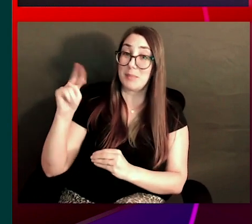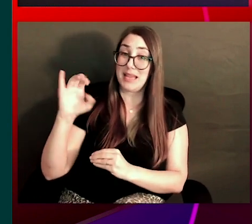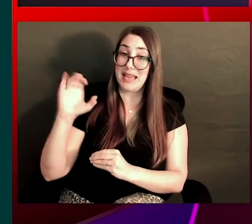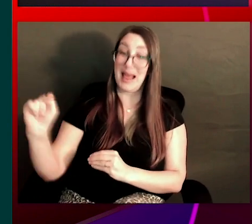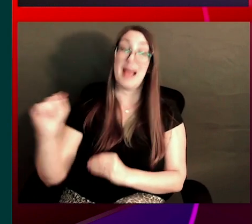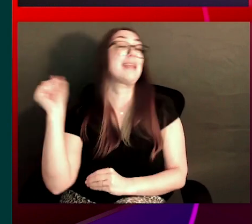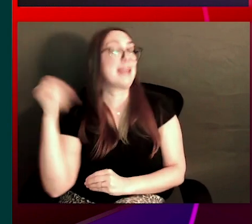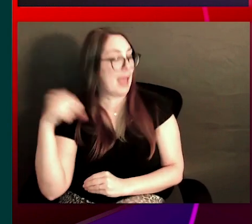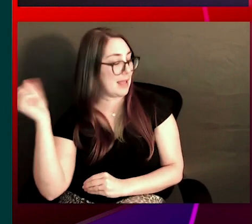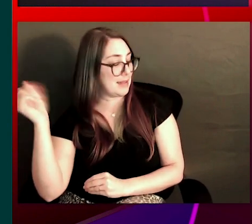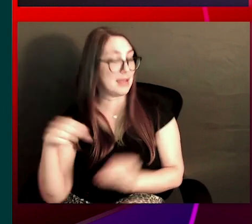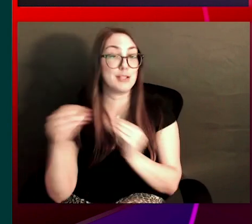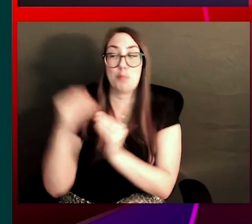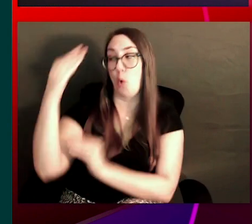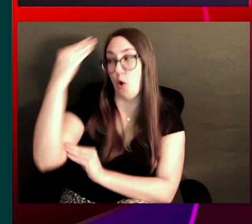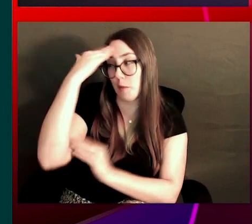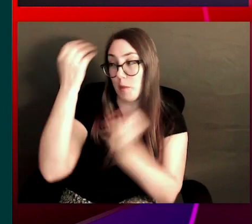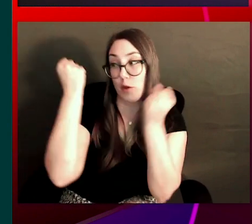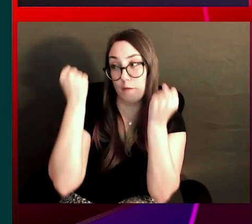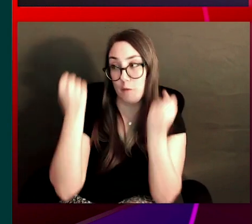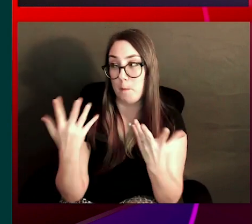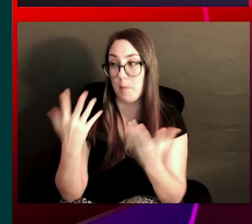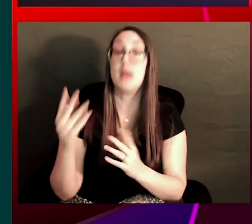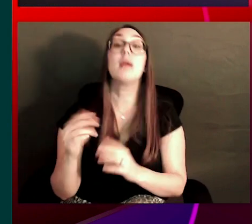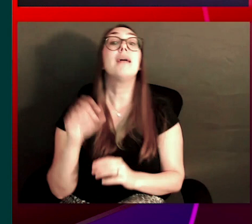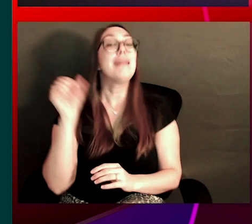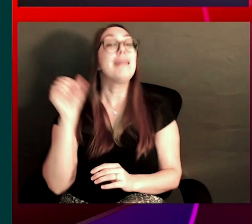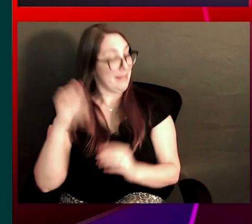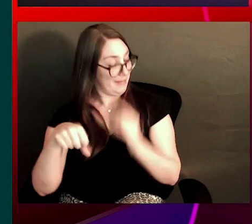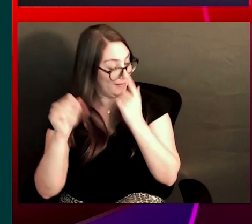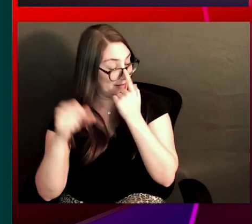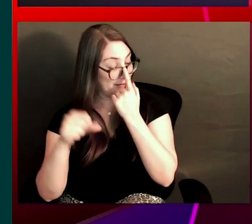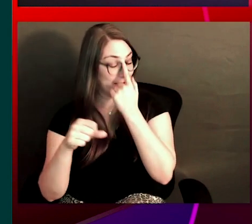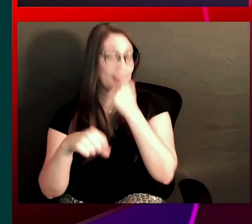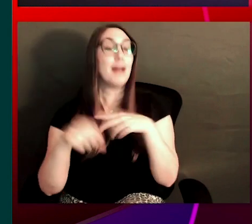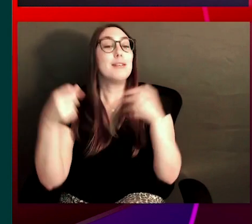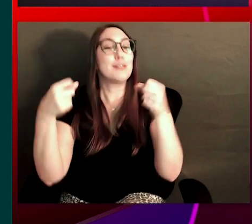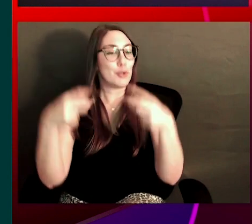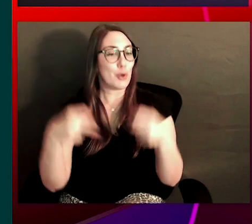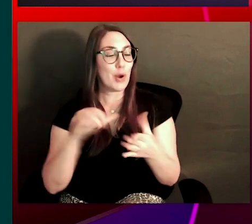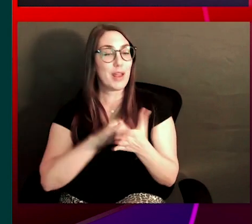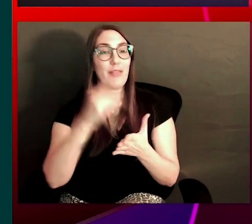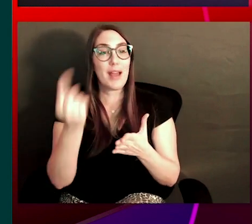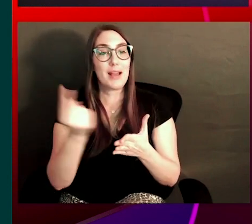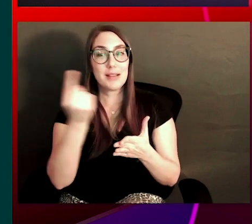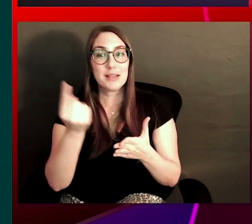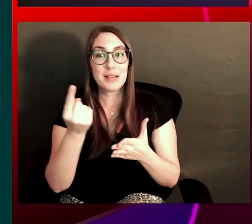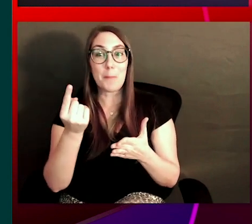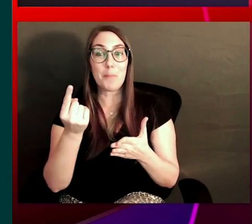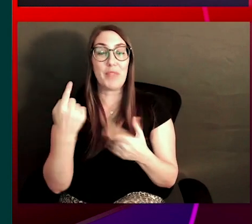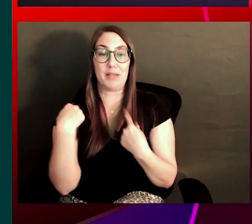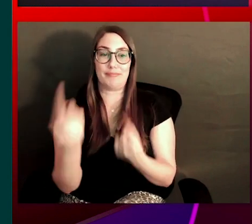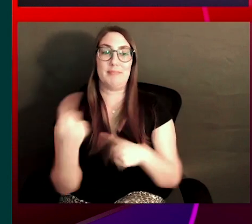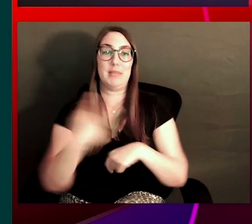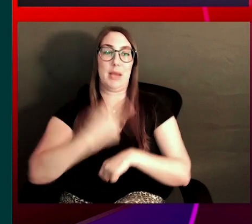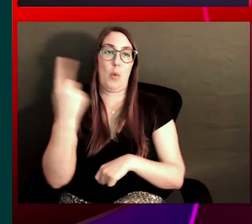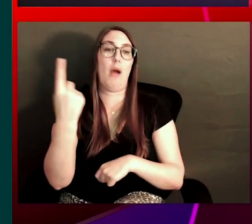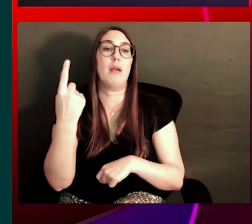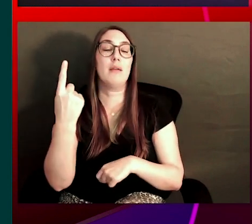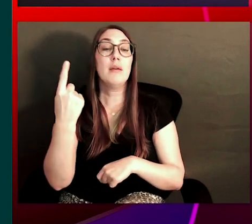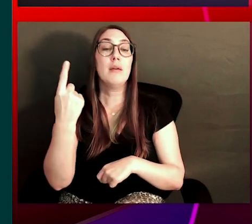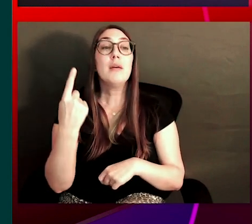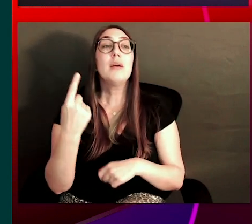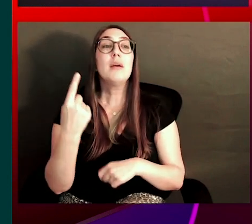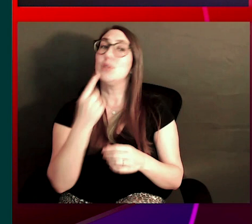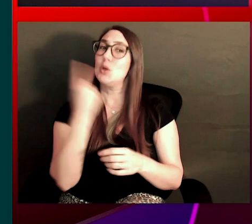lot more familiar for a lot attributed, attributed coding is something that .NET developers have had since day one. Right. So it's something we're quite familiar